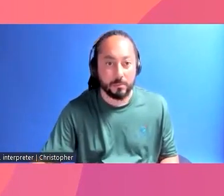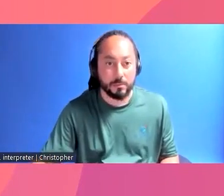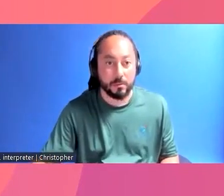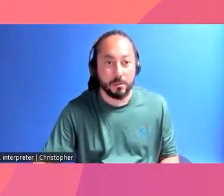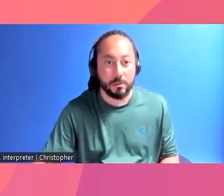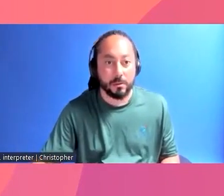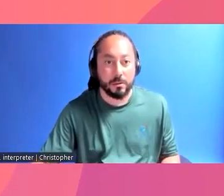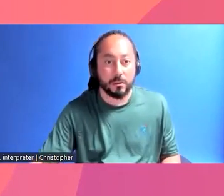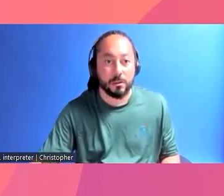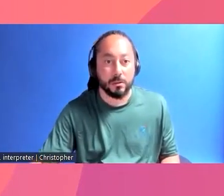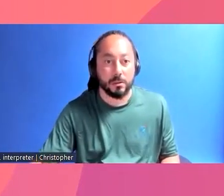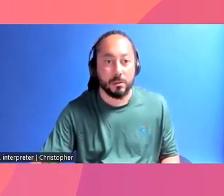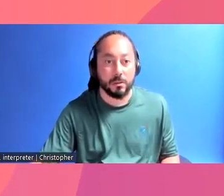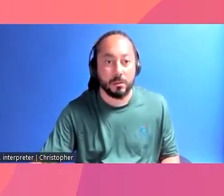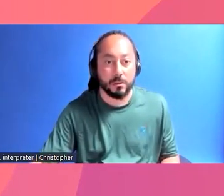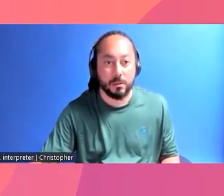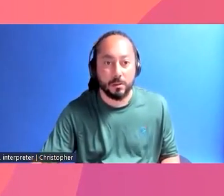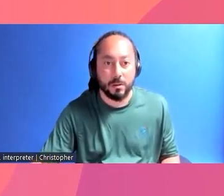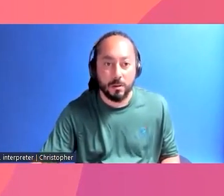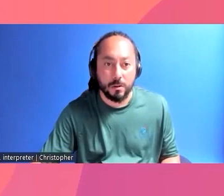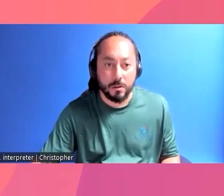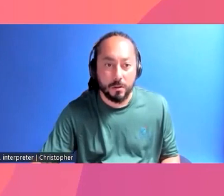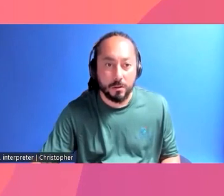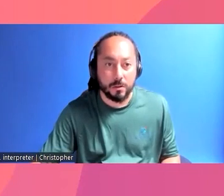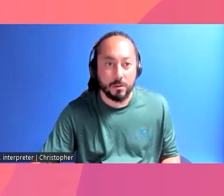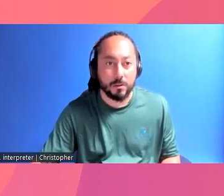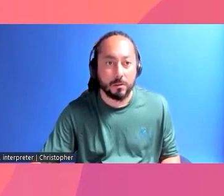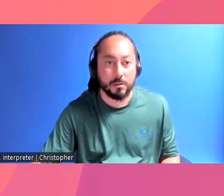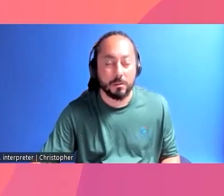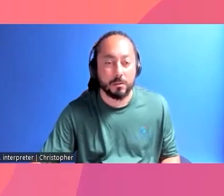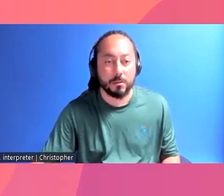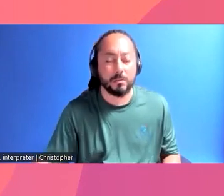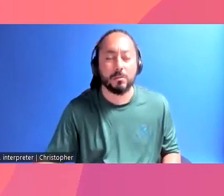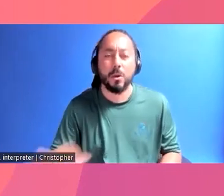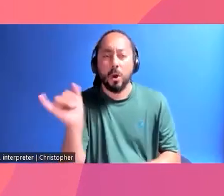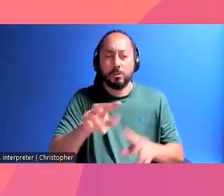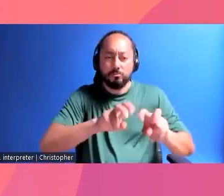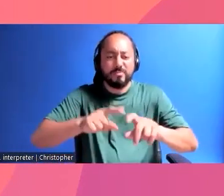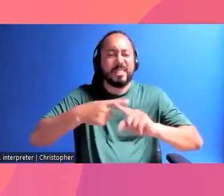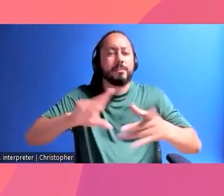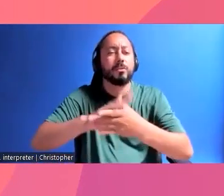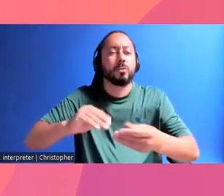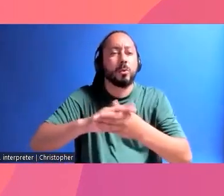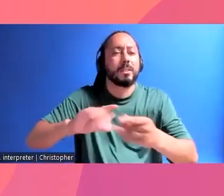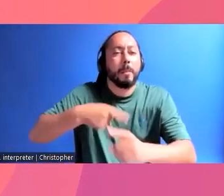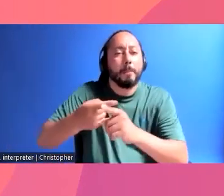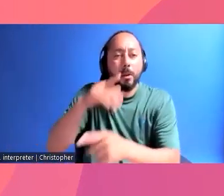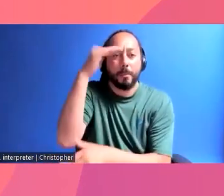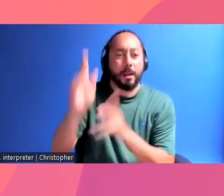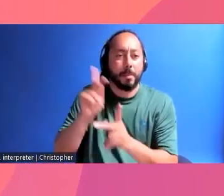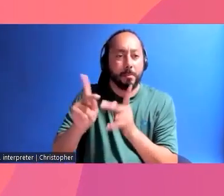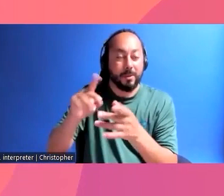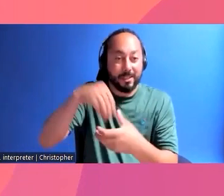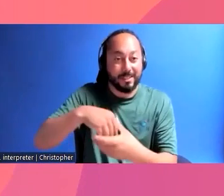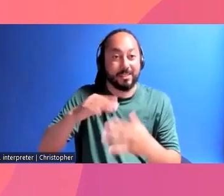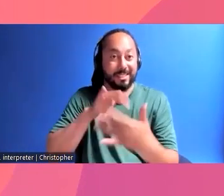We also accounted for the different kinds of narratives that are produced about Black people in these different studies. Some of